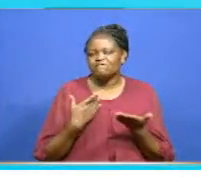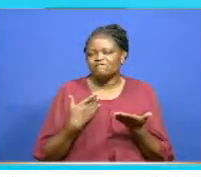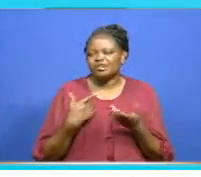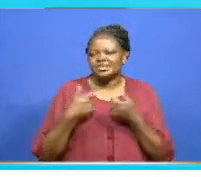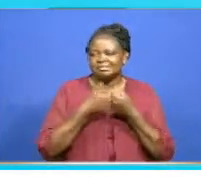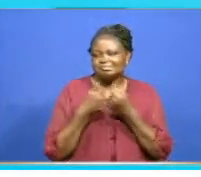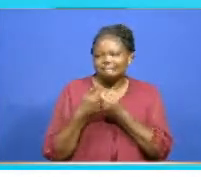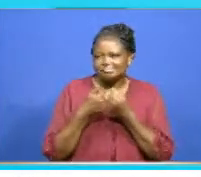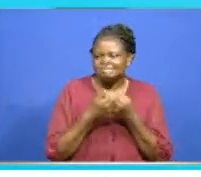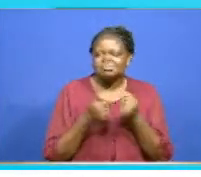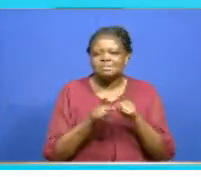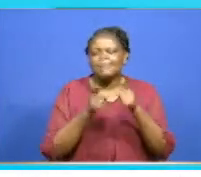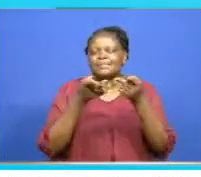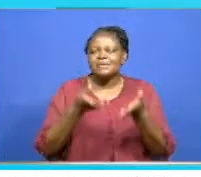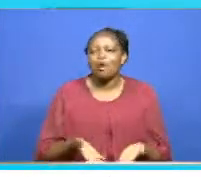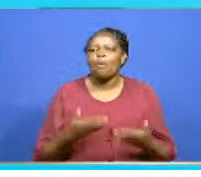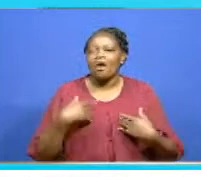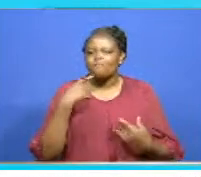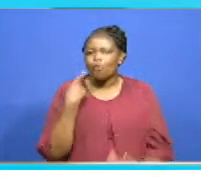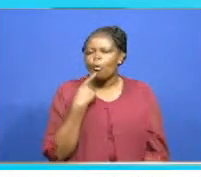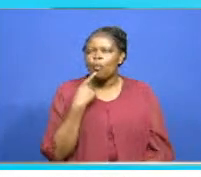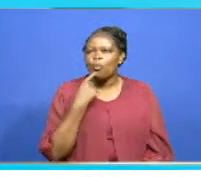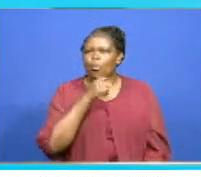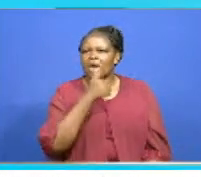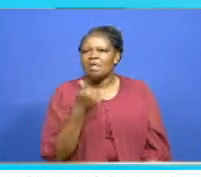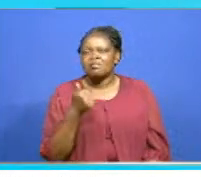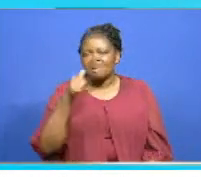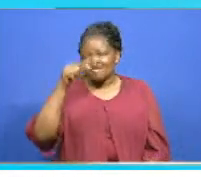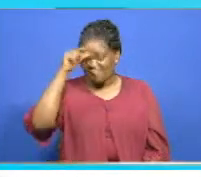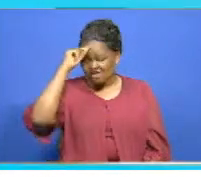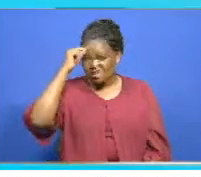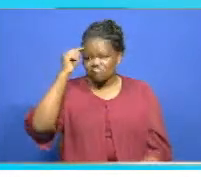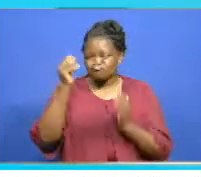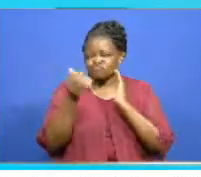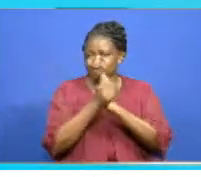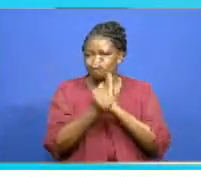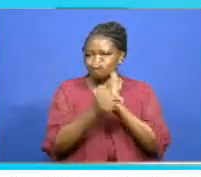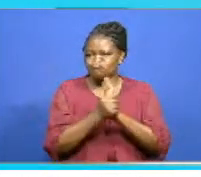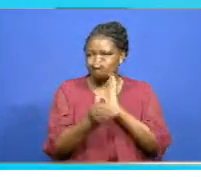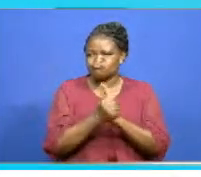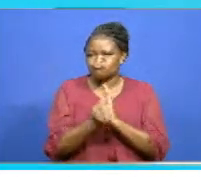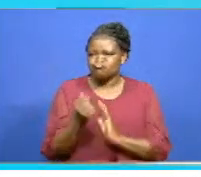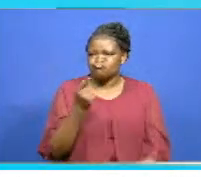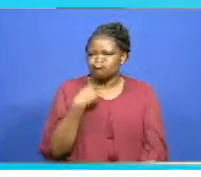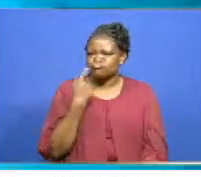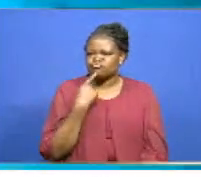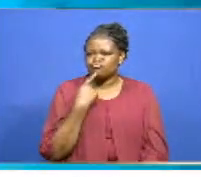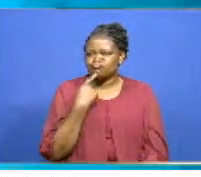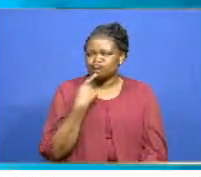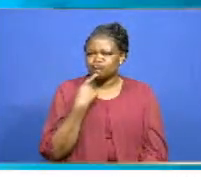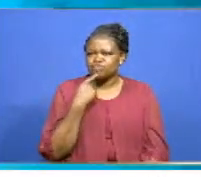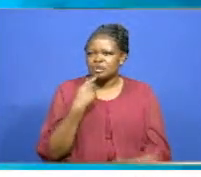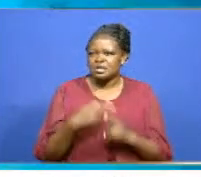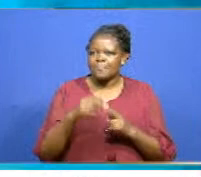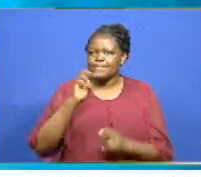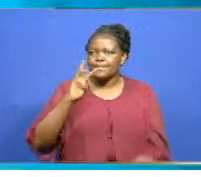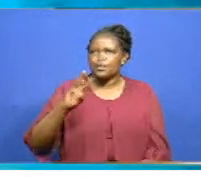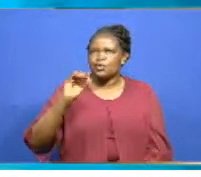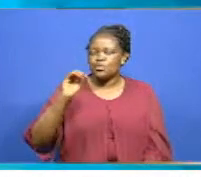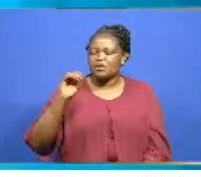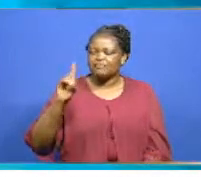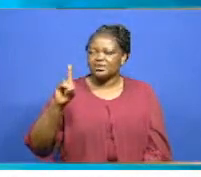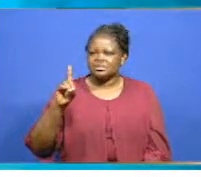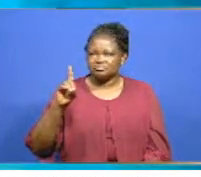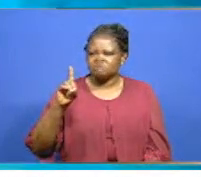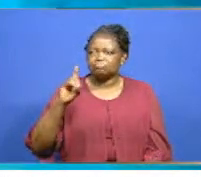And right now, we're joined by another governance expert who is Wilfred Moliro. Karibu sana. Thank